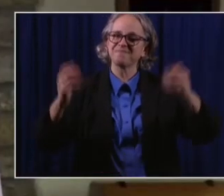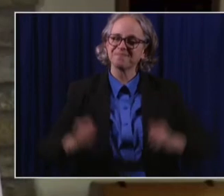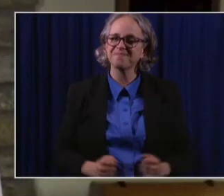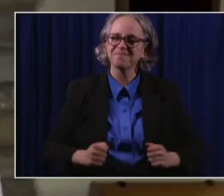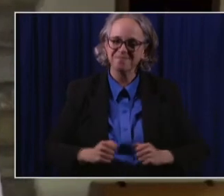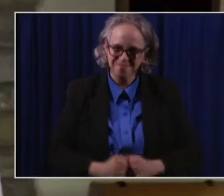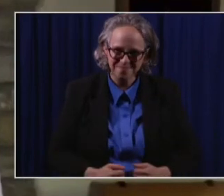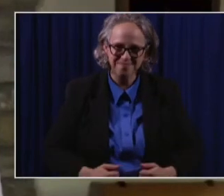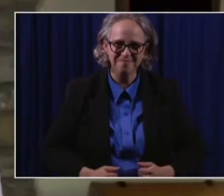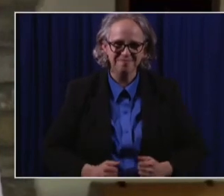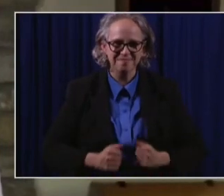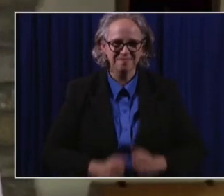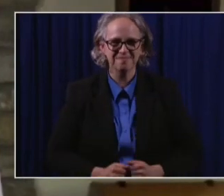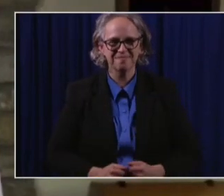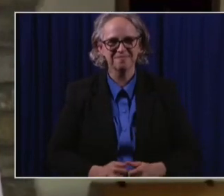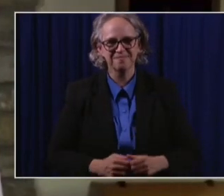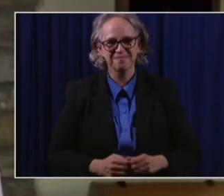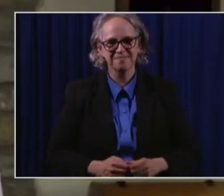Let me just, let